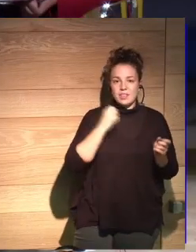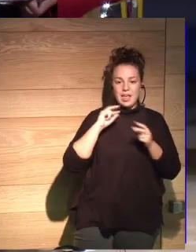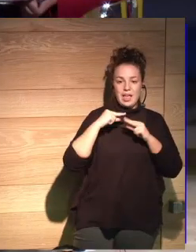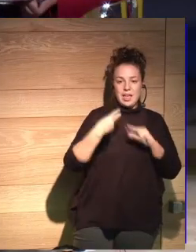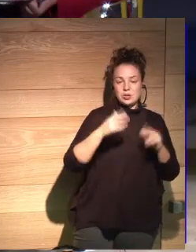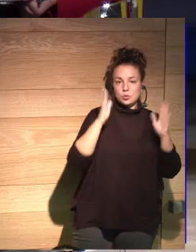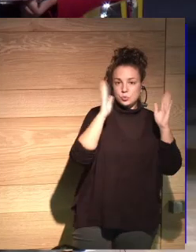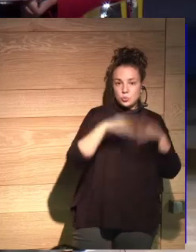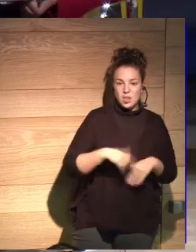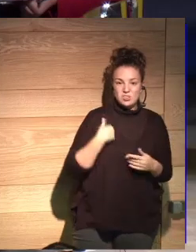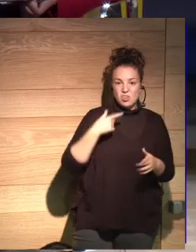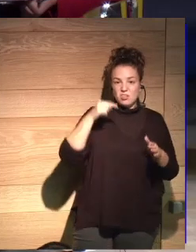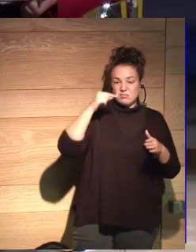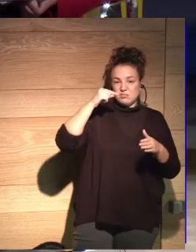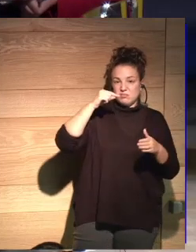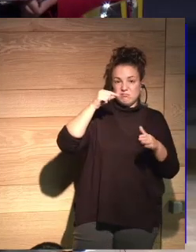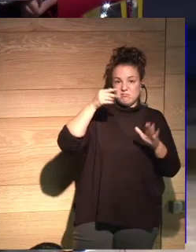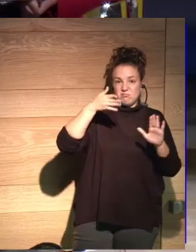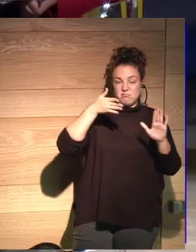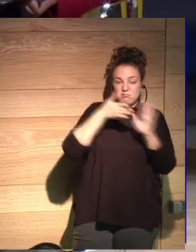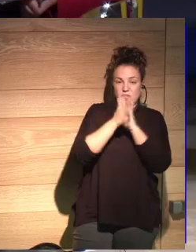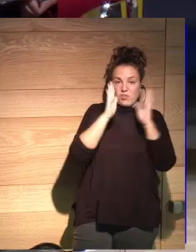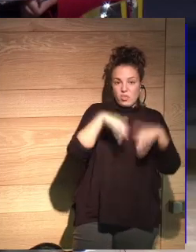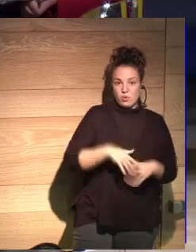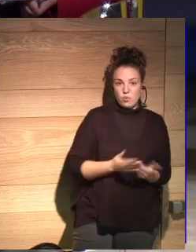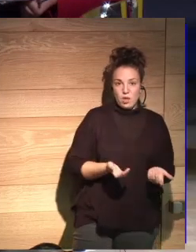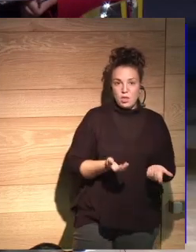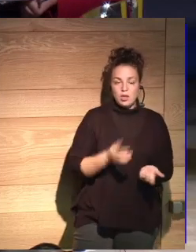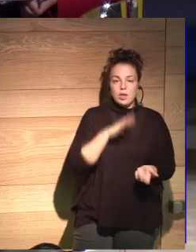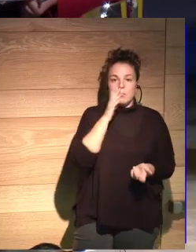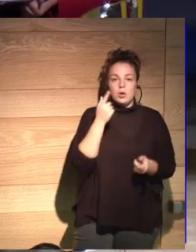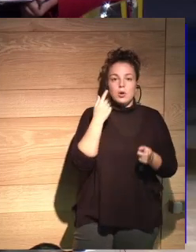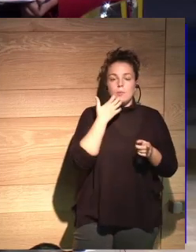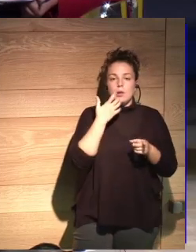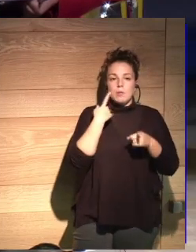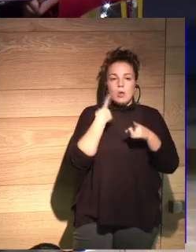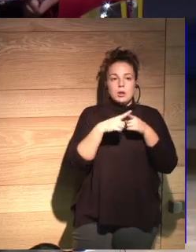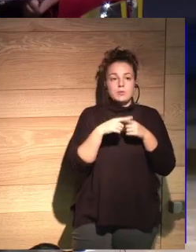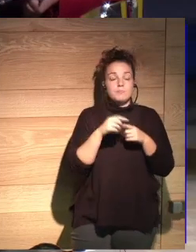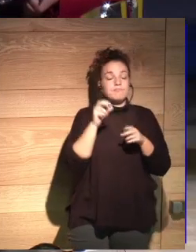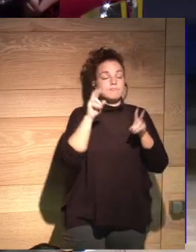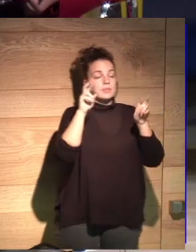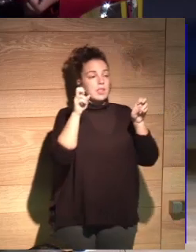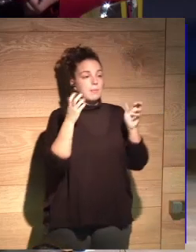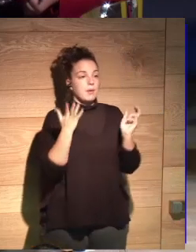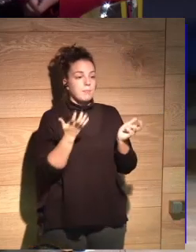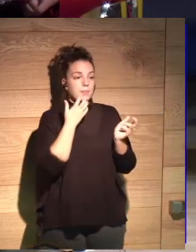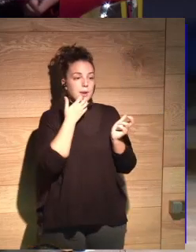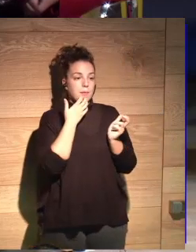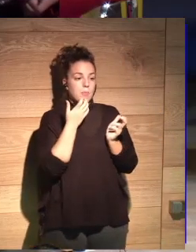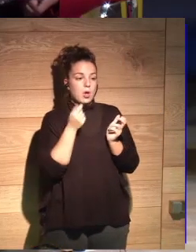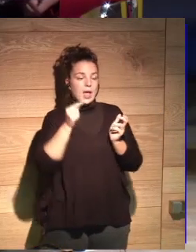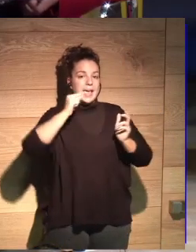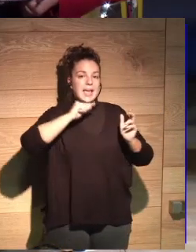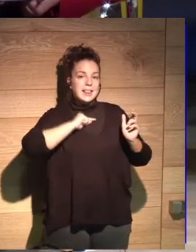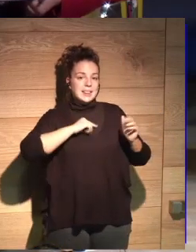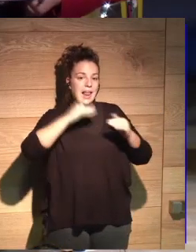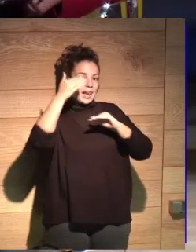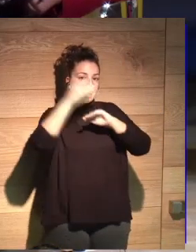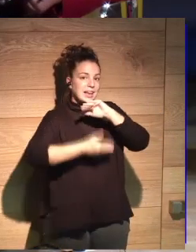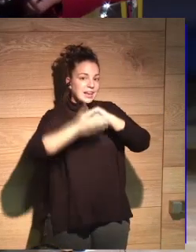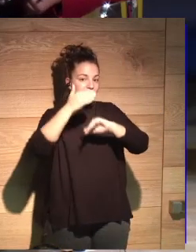literally that's not biological, that's make no biological sense. So we cannot reduce. So the thing is, where